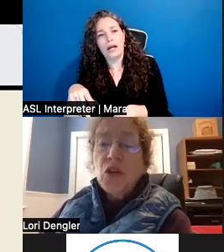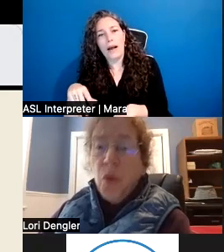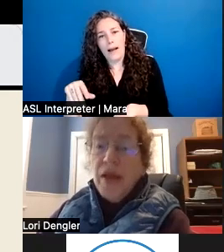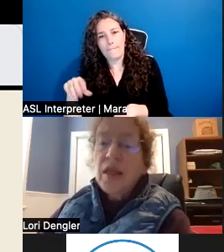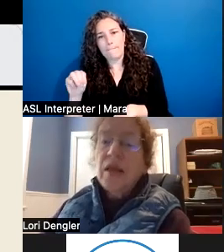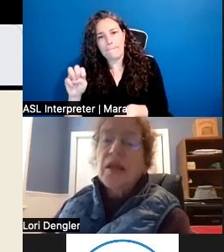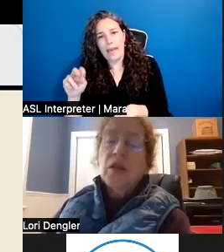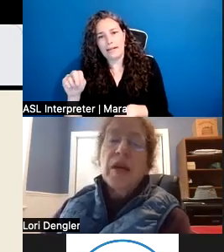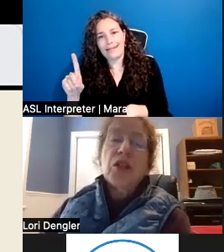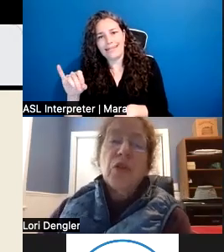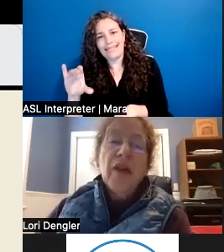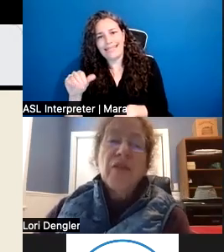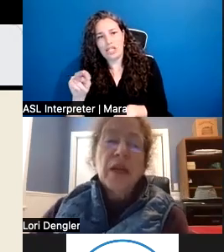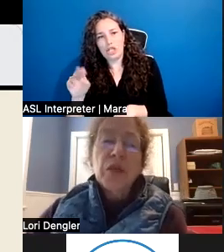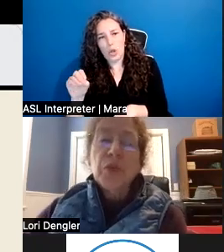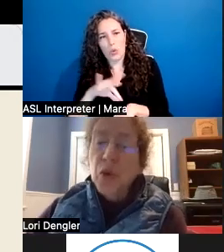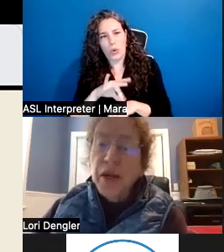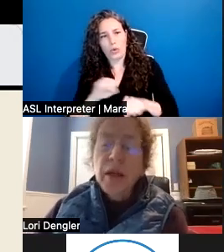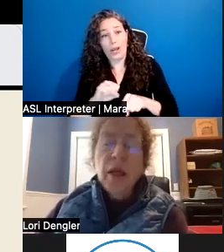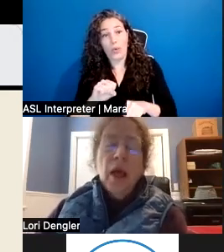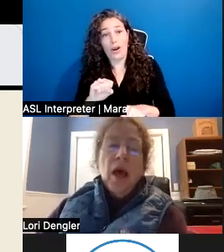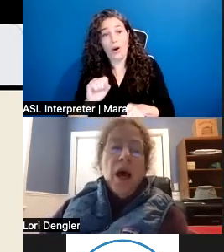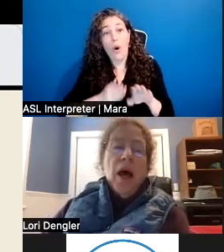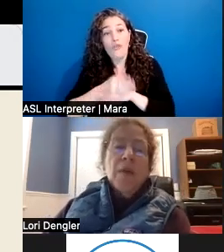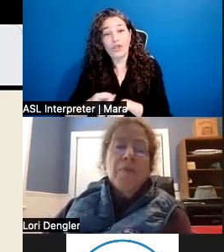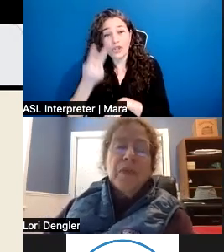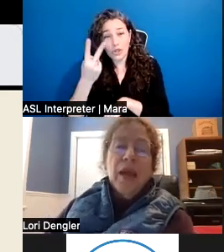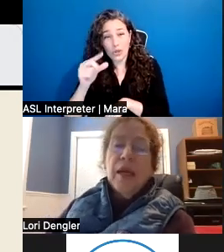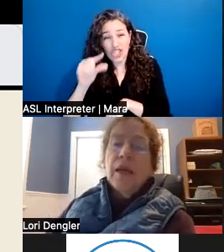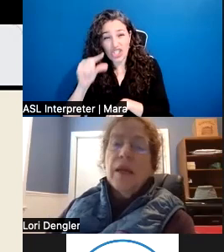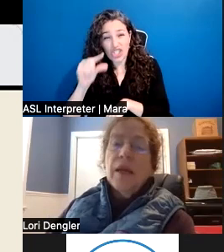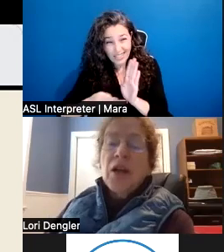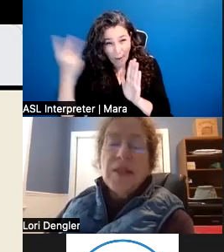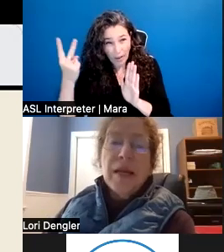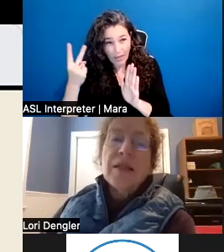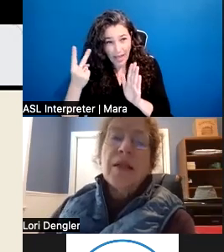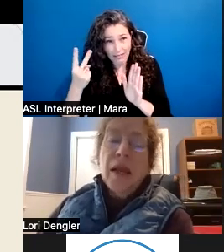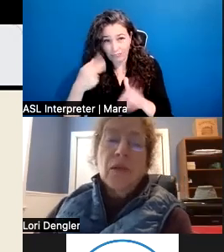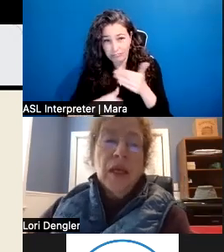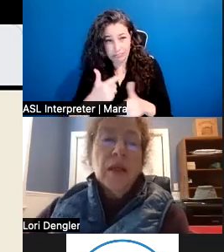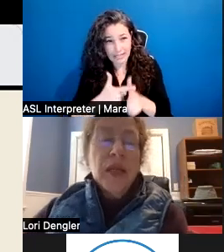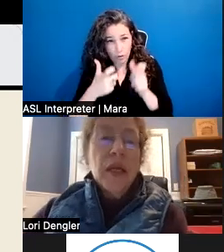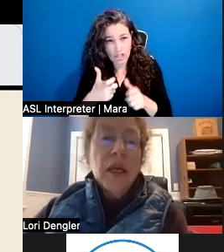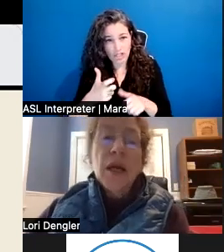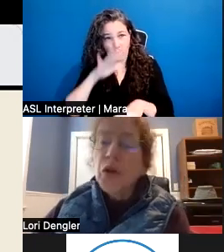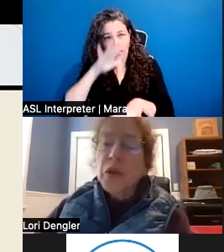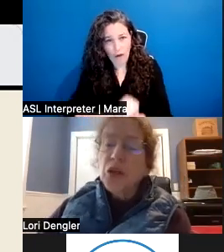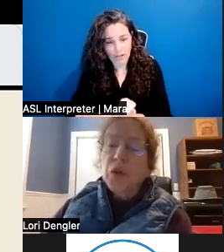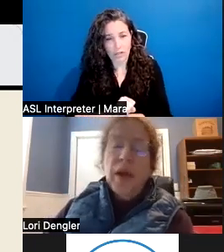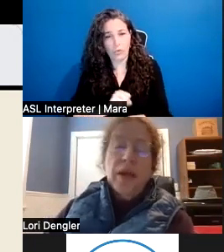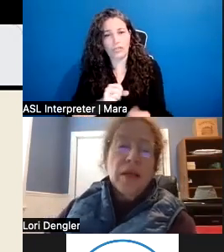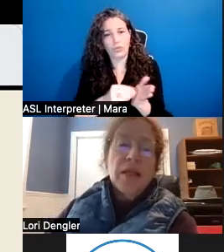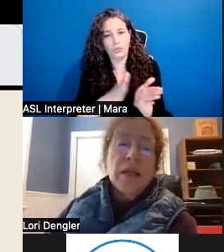2G, twice the acceleration of gravity, was recorded. And then the Tarzana site in the